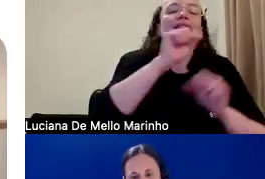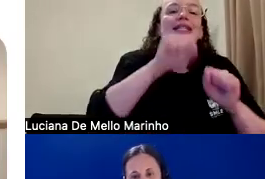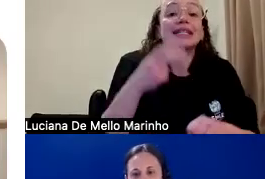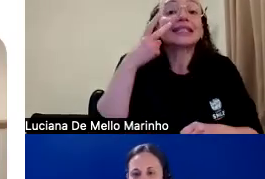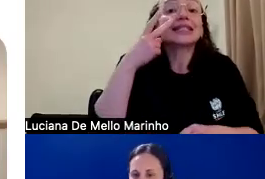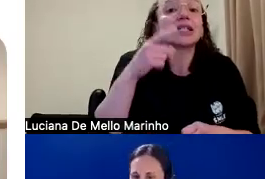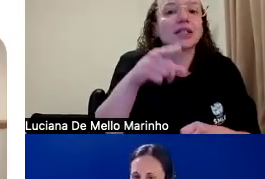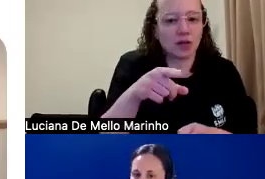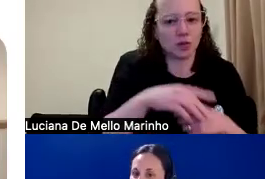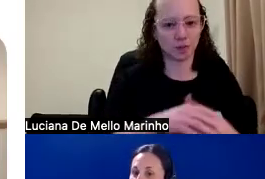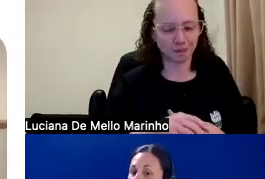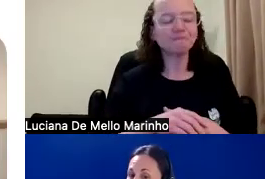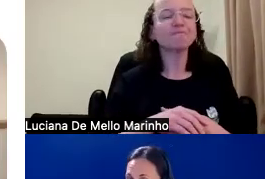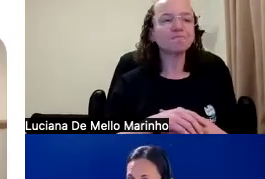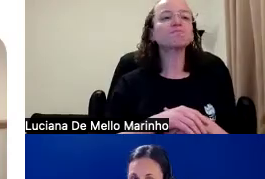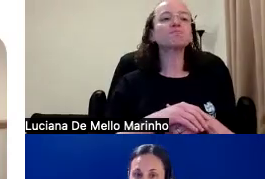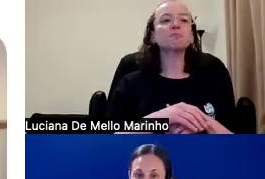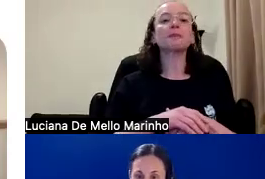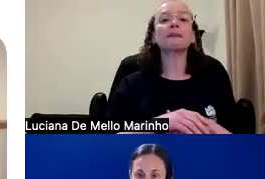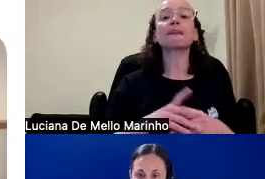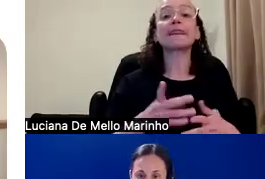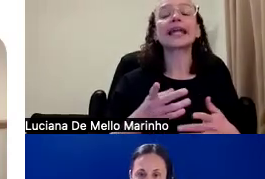make sure that your patient is able to see you.